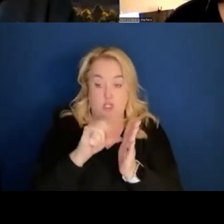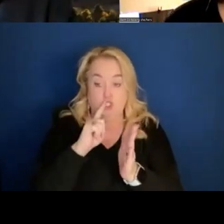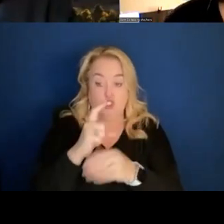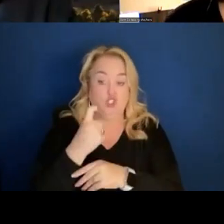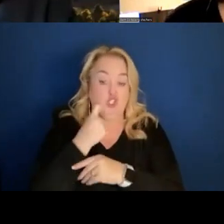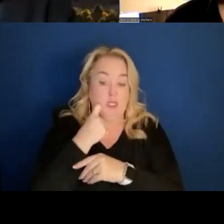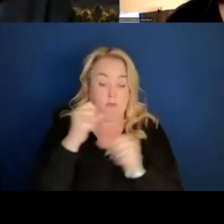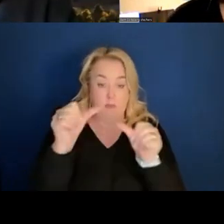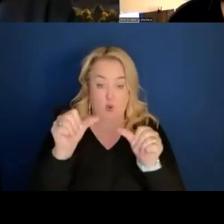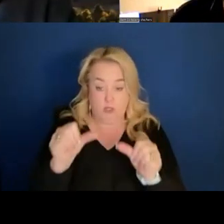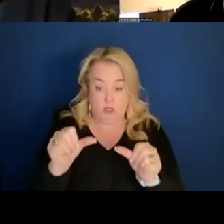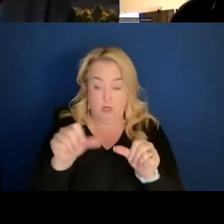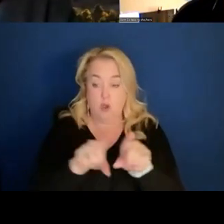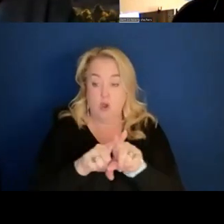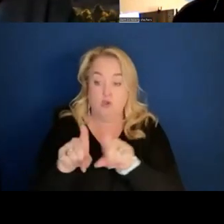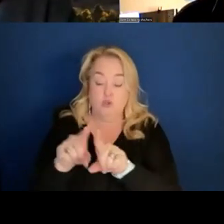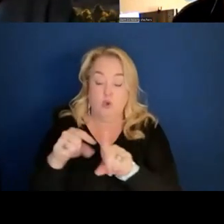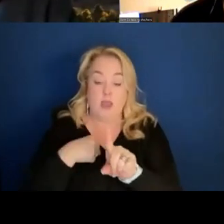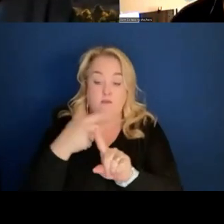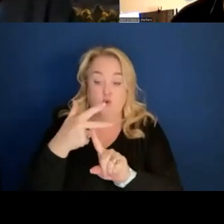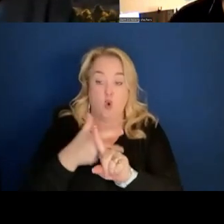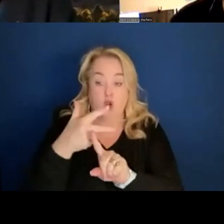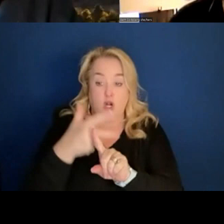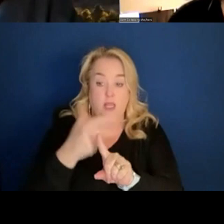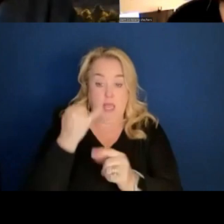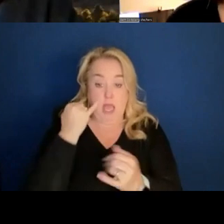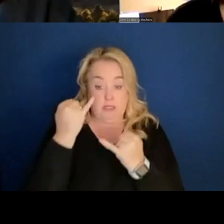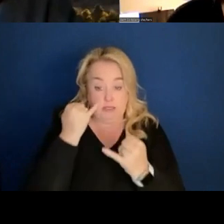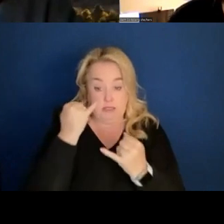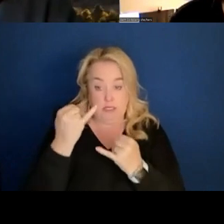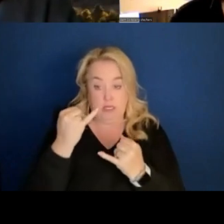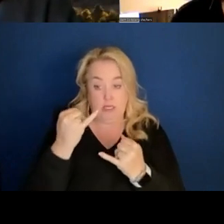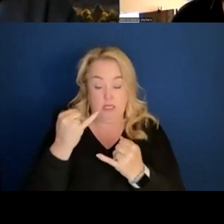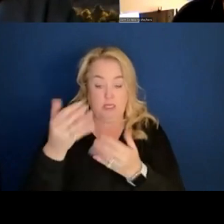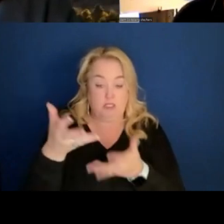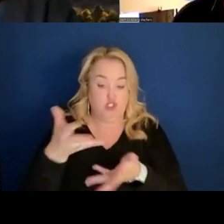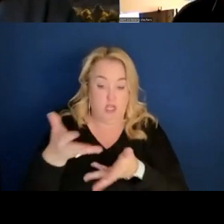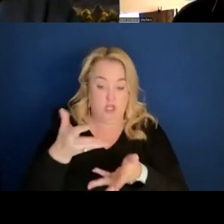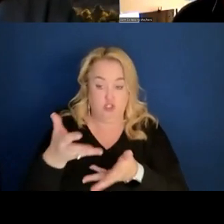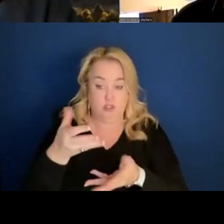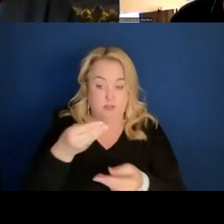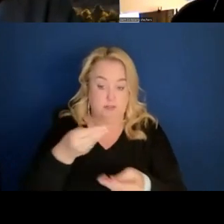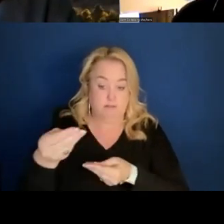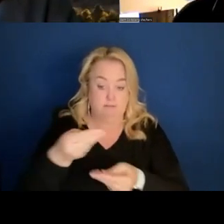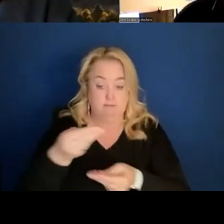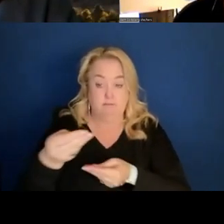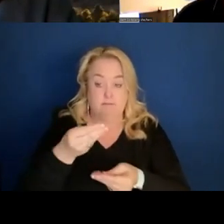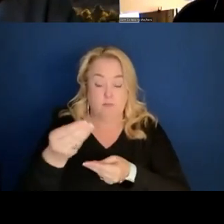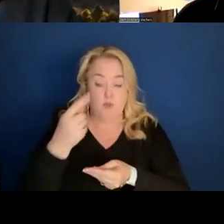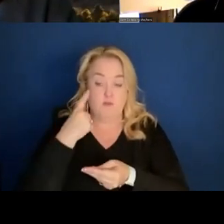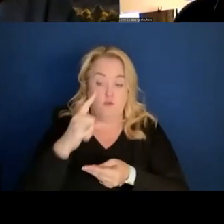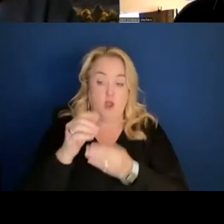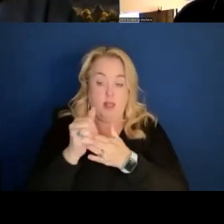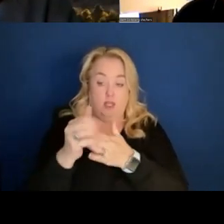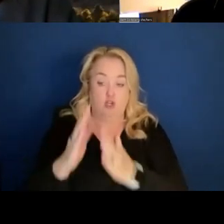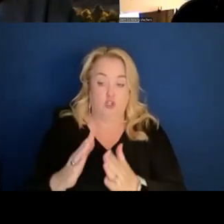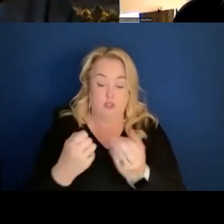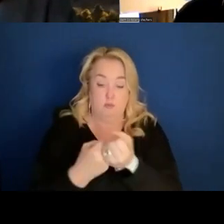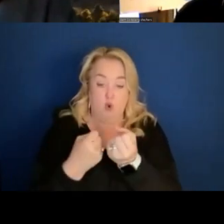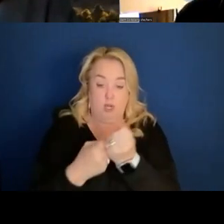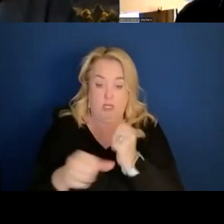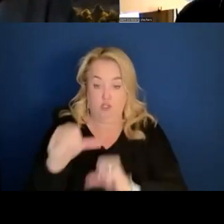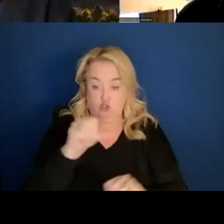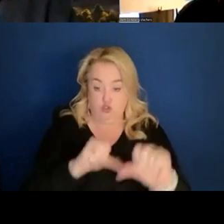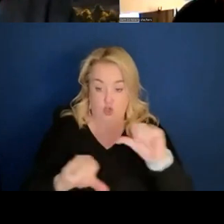posted. We also have quarterly idea exchanges to bring cafe leaders together and support one another.